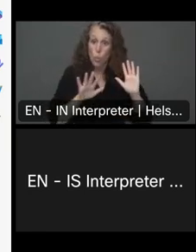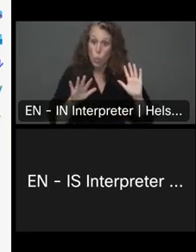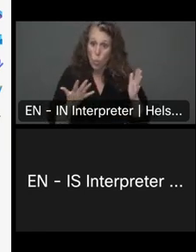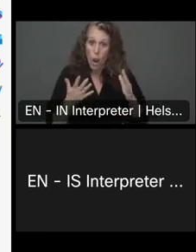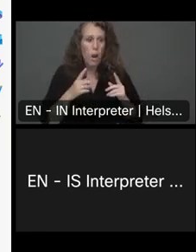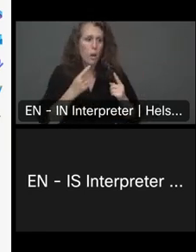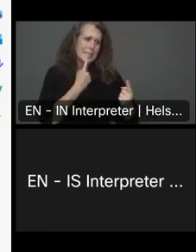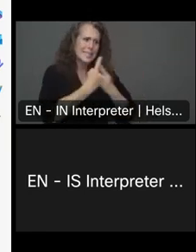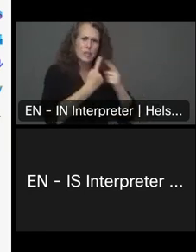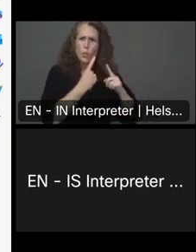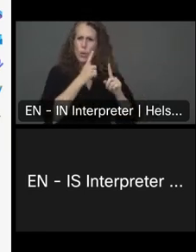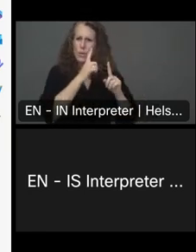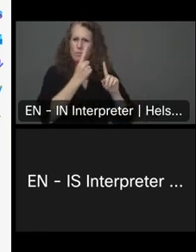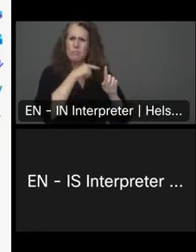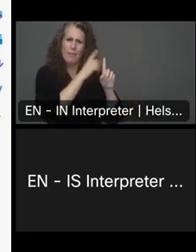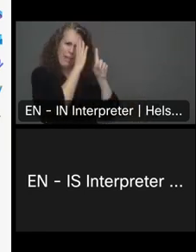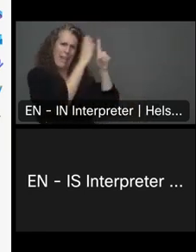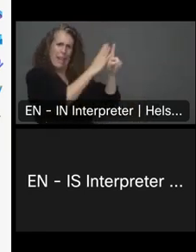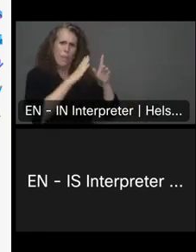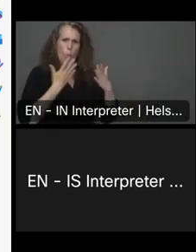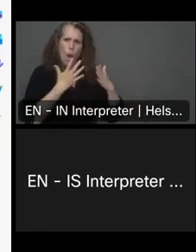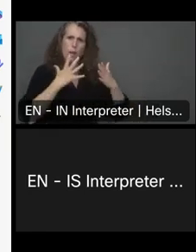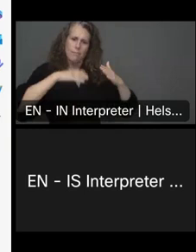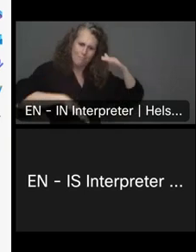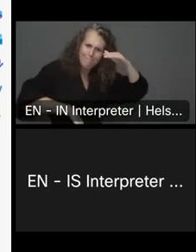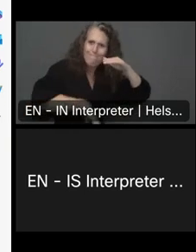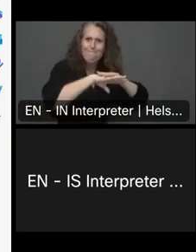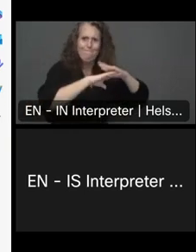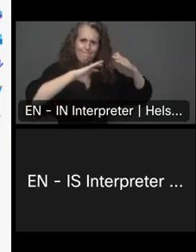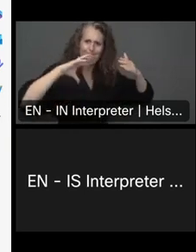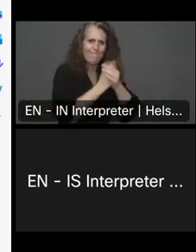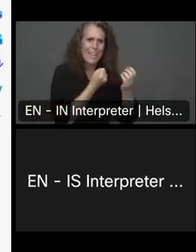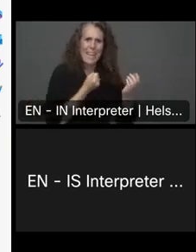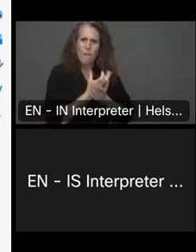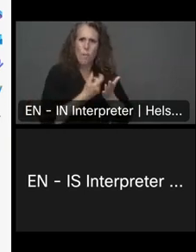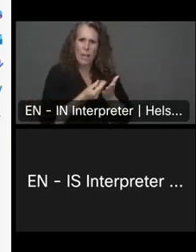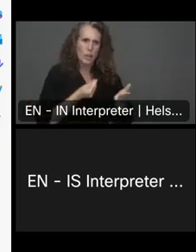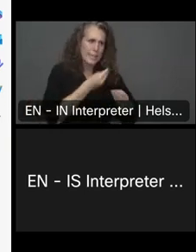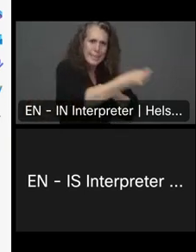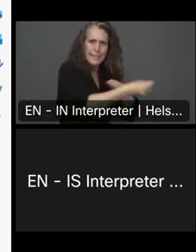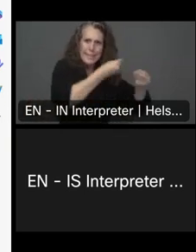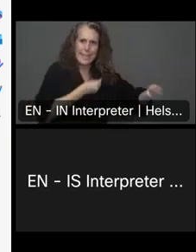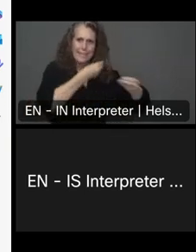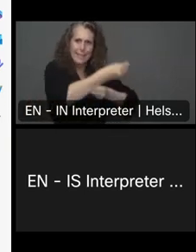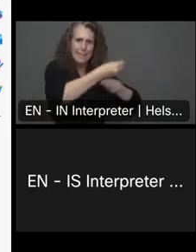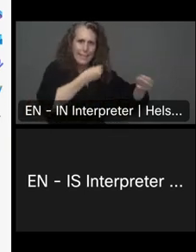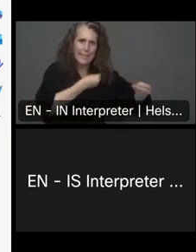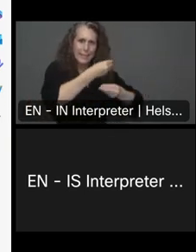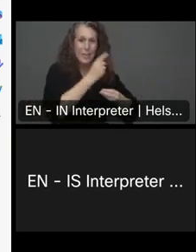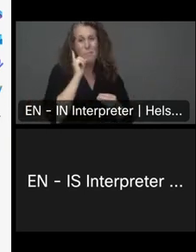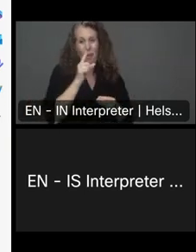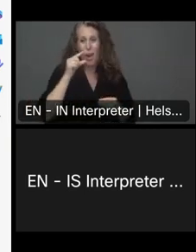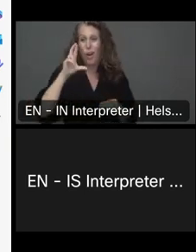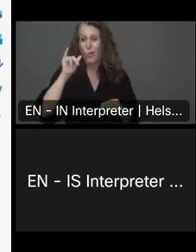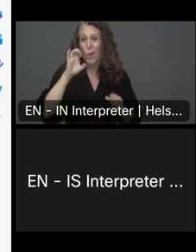were always just a maximally effective exchange of information, but this is too narrow. We need to allow